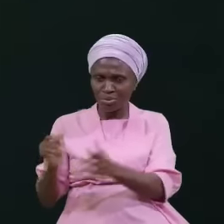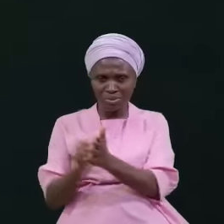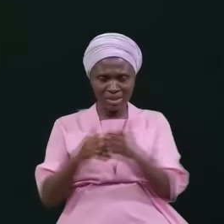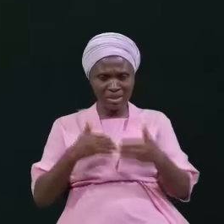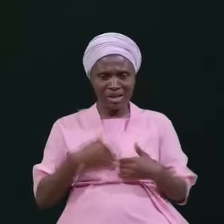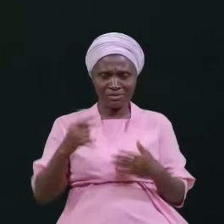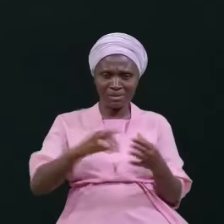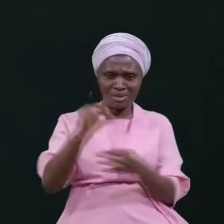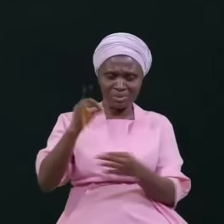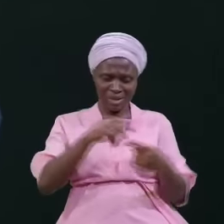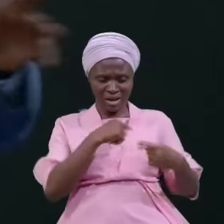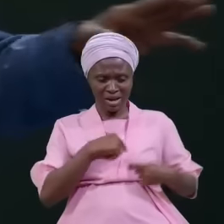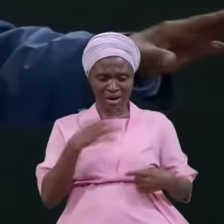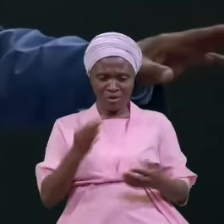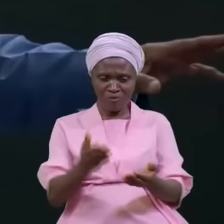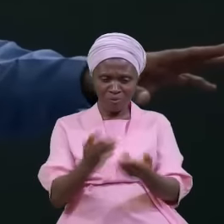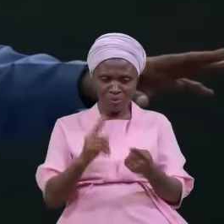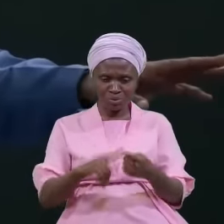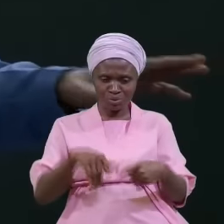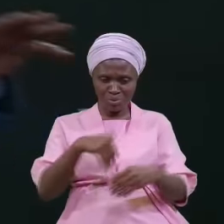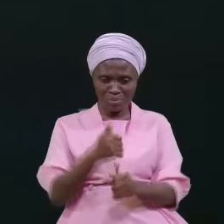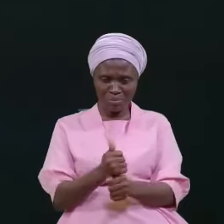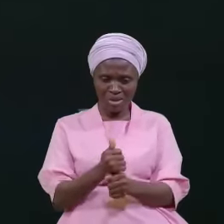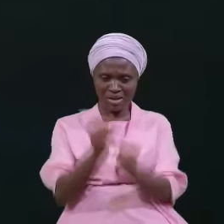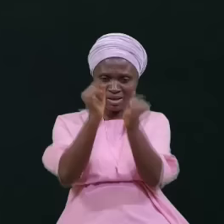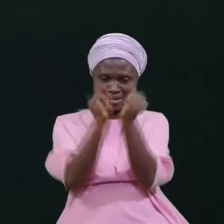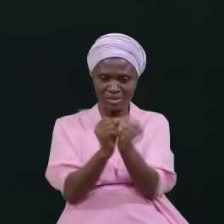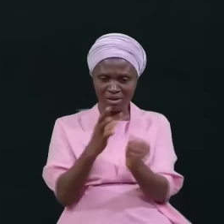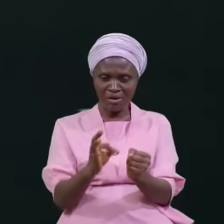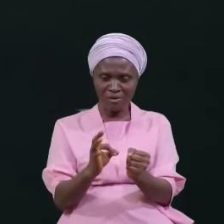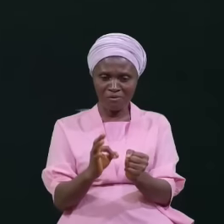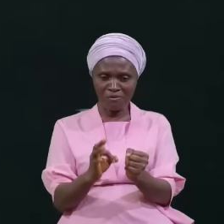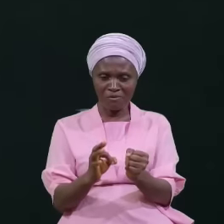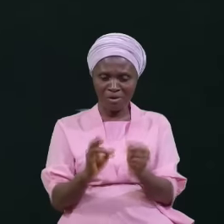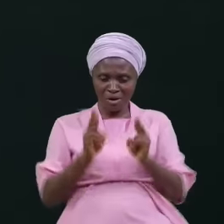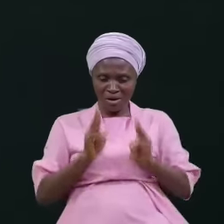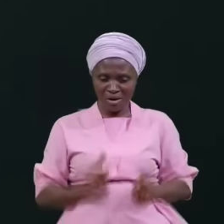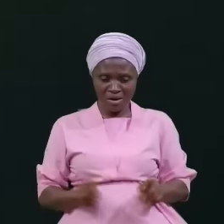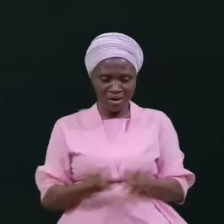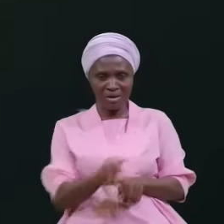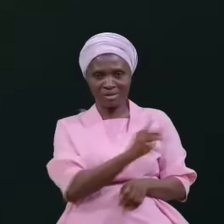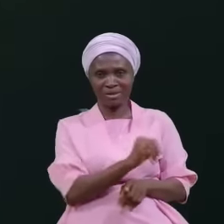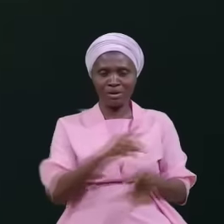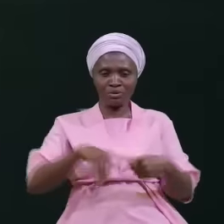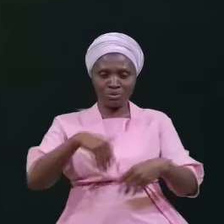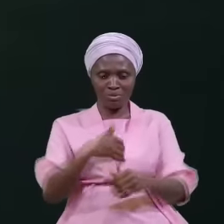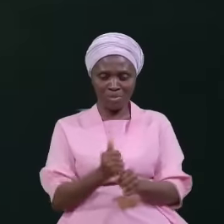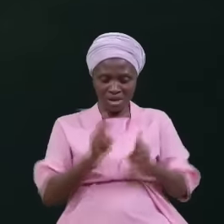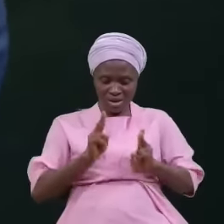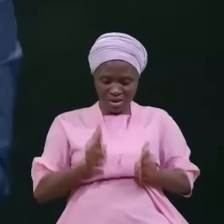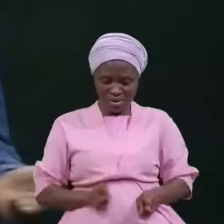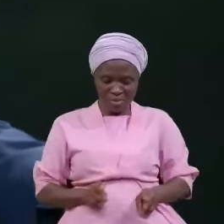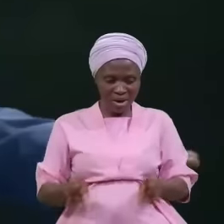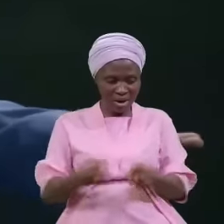to make slaves of their fellow man, slaves of their fellow woman, slave of the